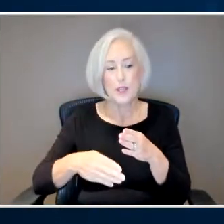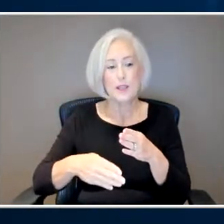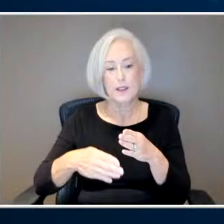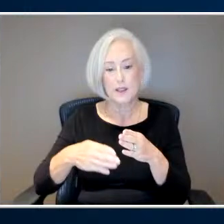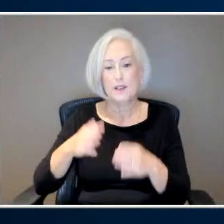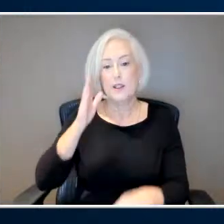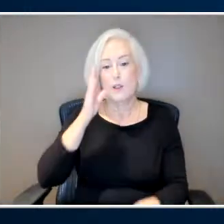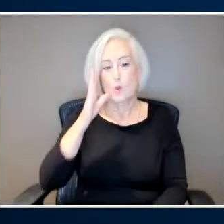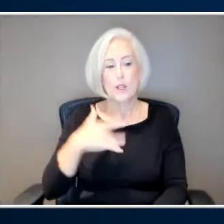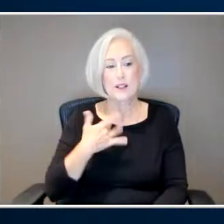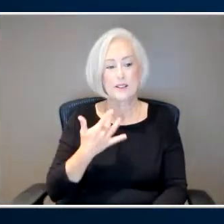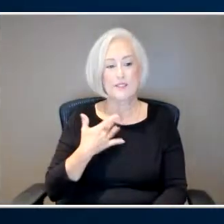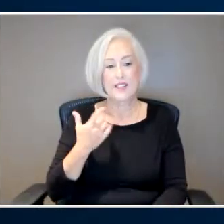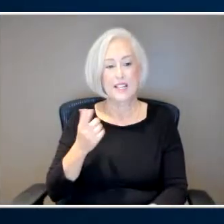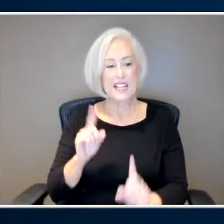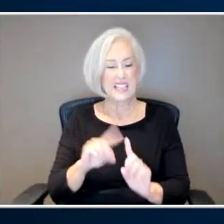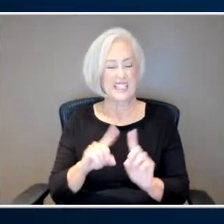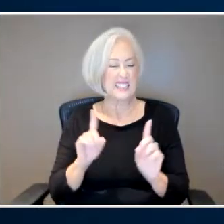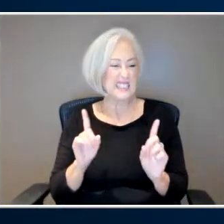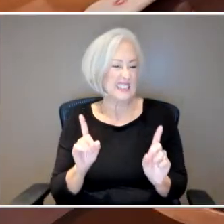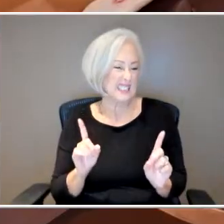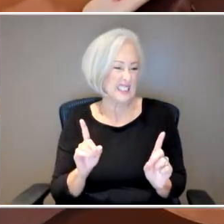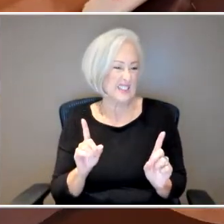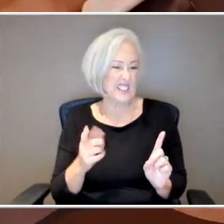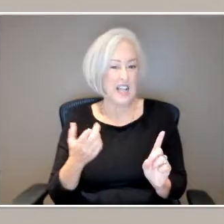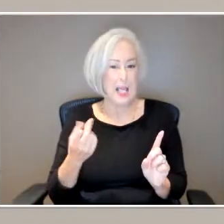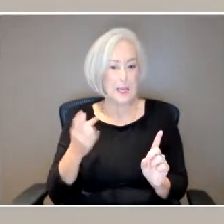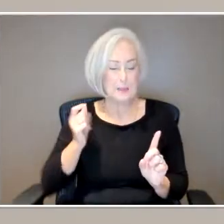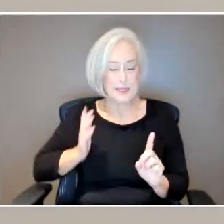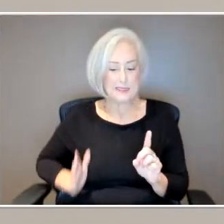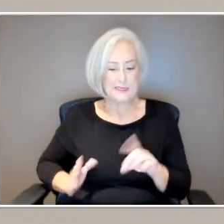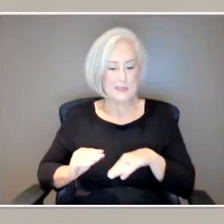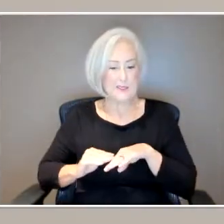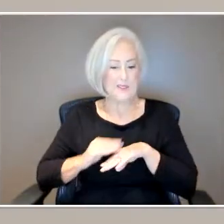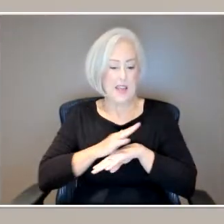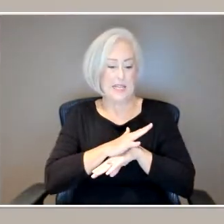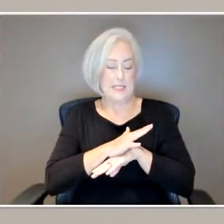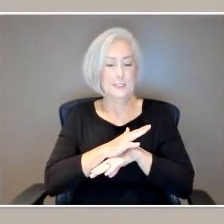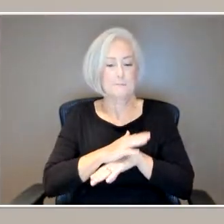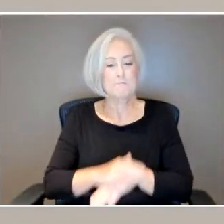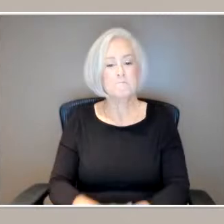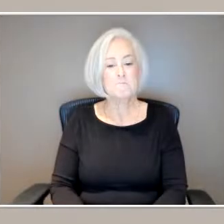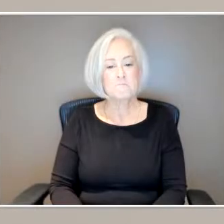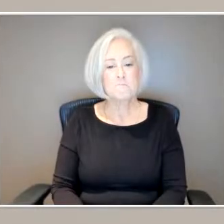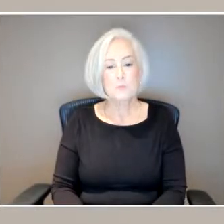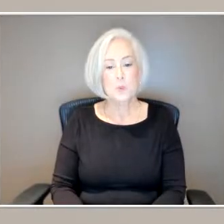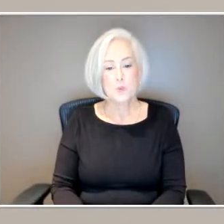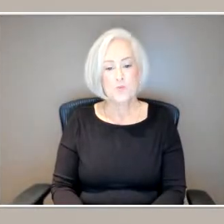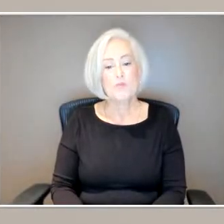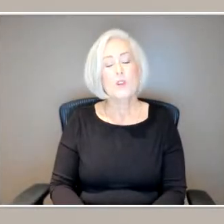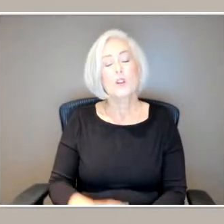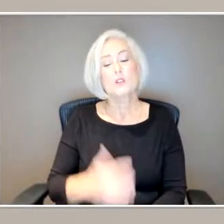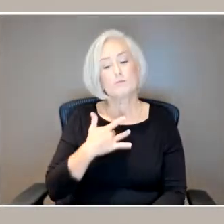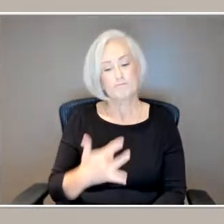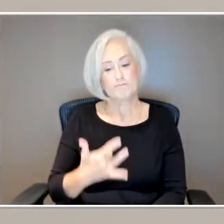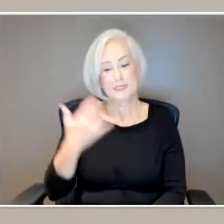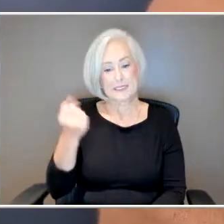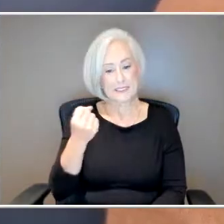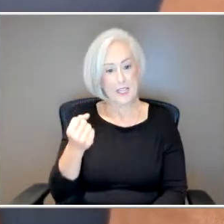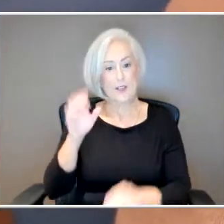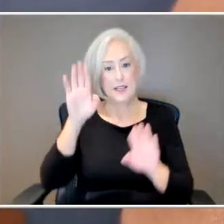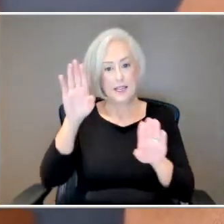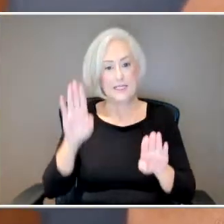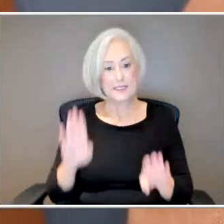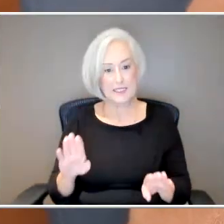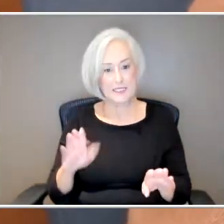different. Yeah. Start feeling side effects, and so it's usually, by Saturday and Sunday I'm feeling very tired, and